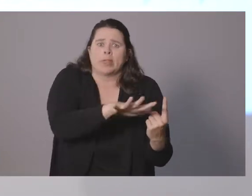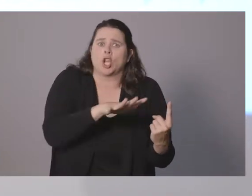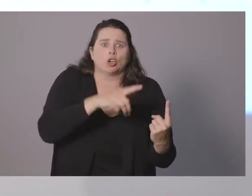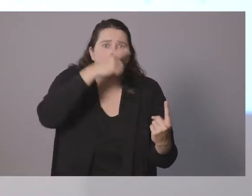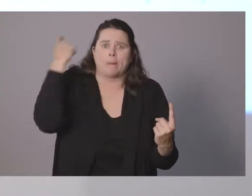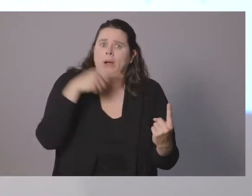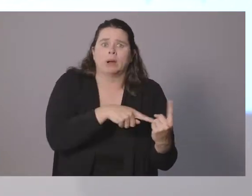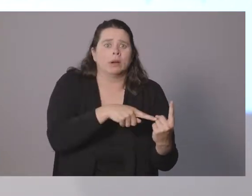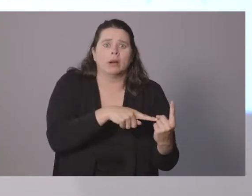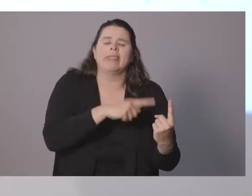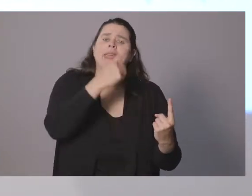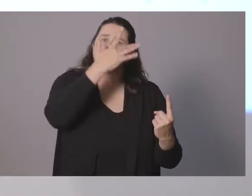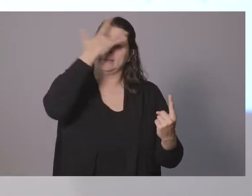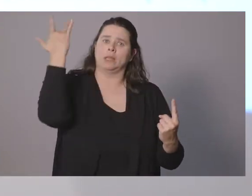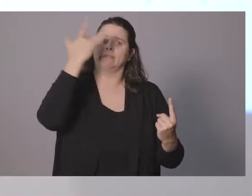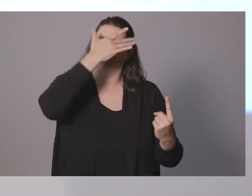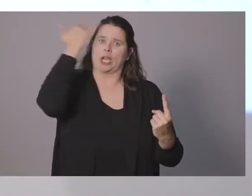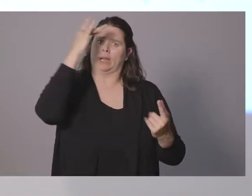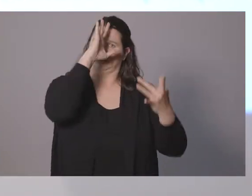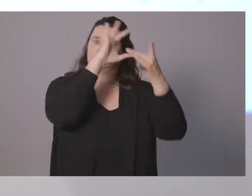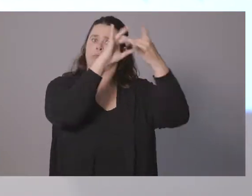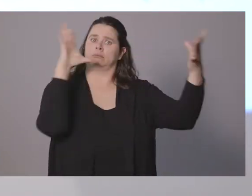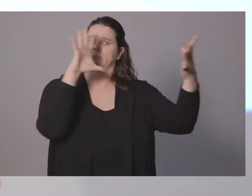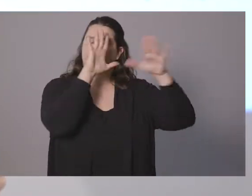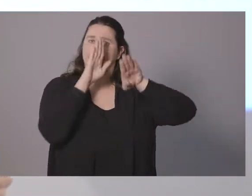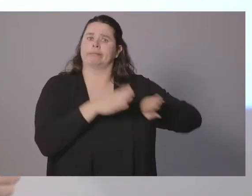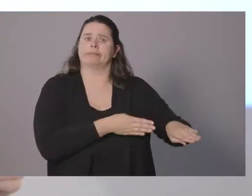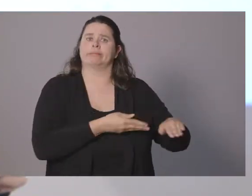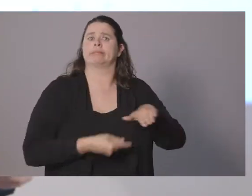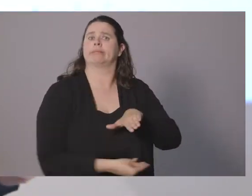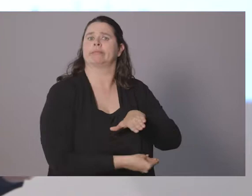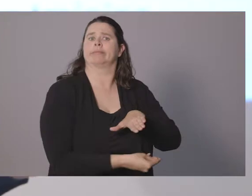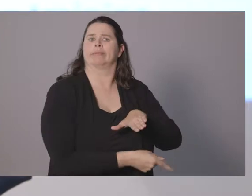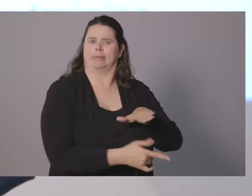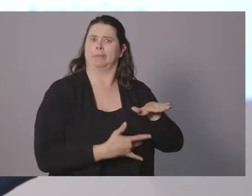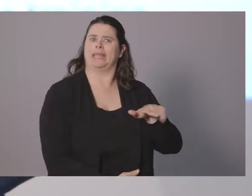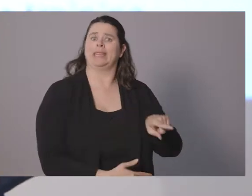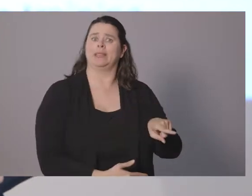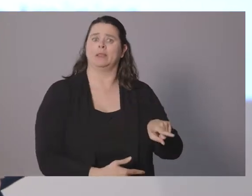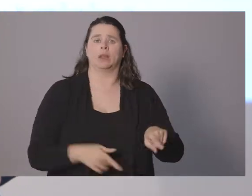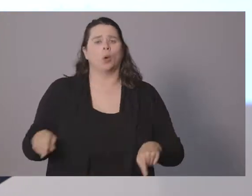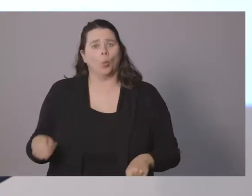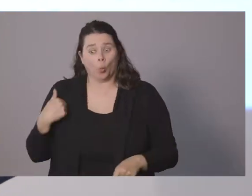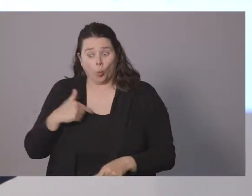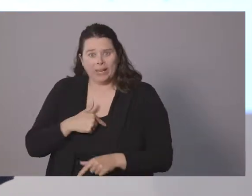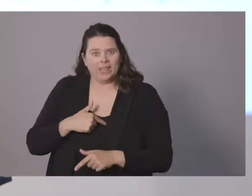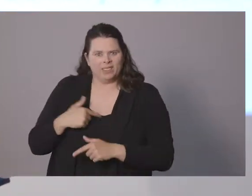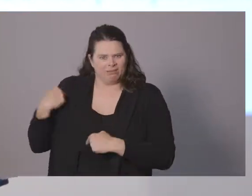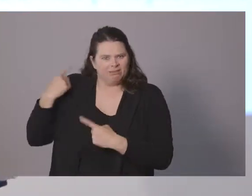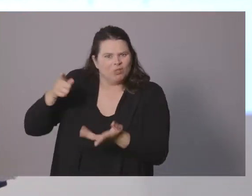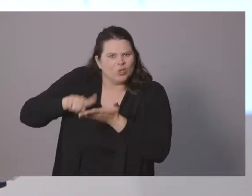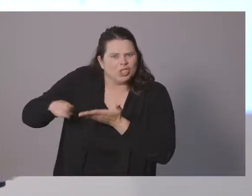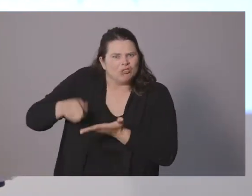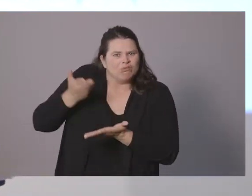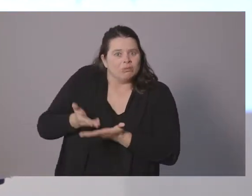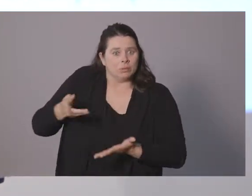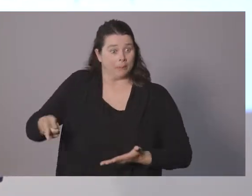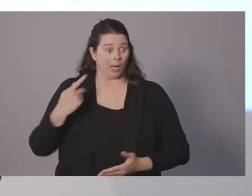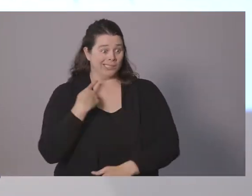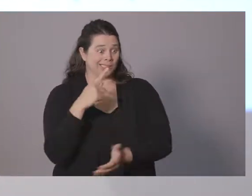had similar problems with remembering the past. And thrice, so 3 times in this